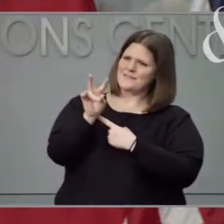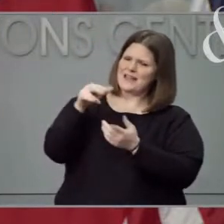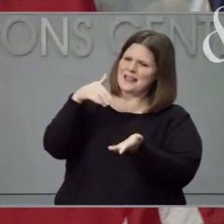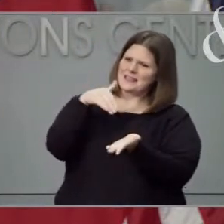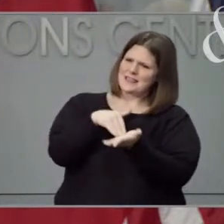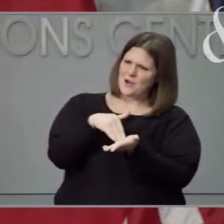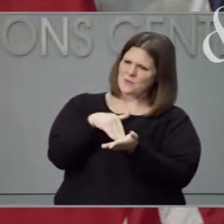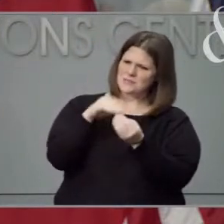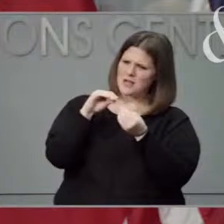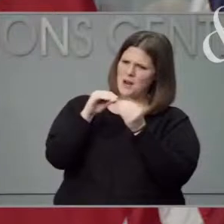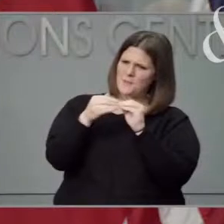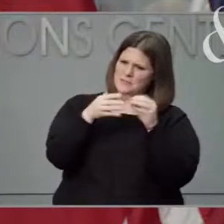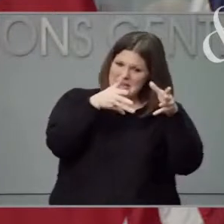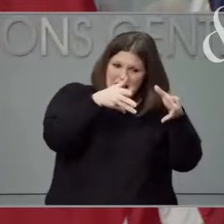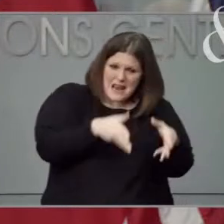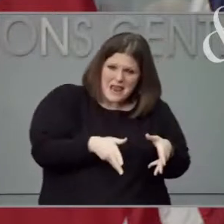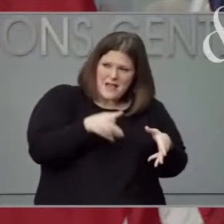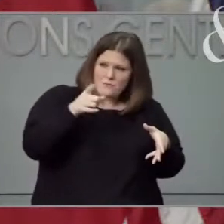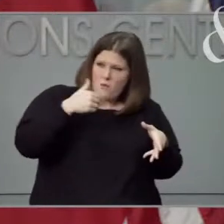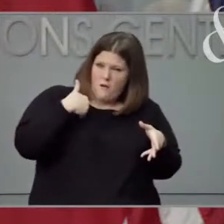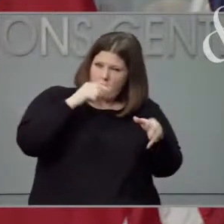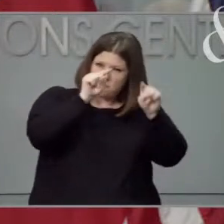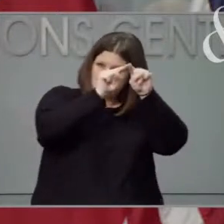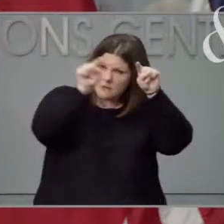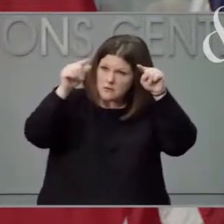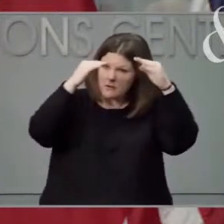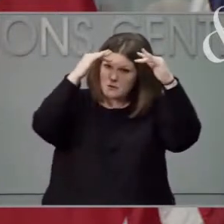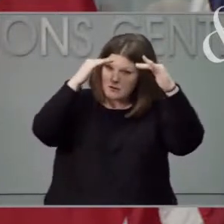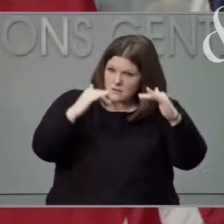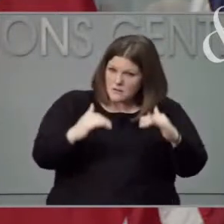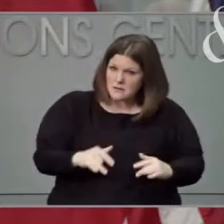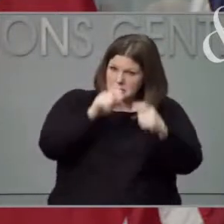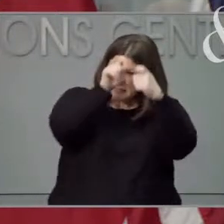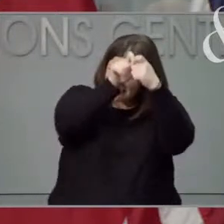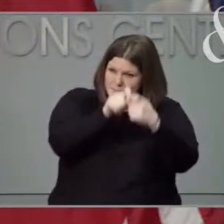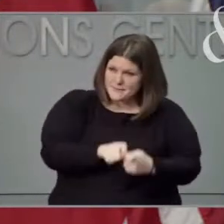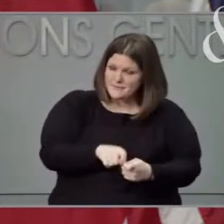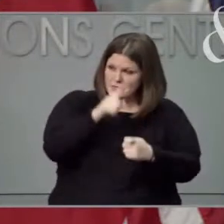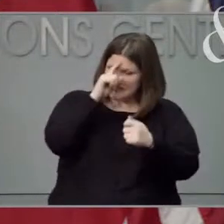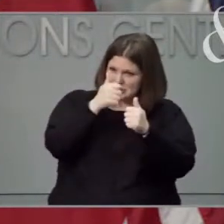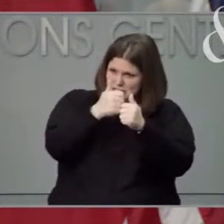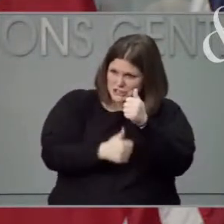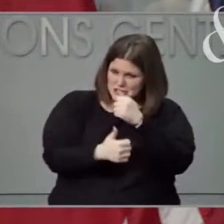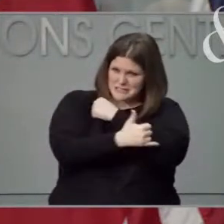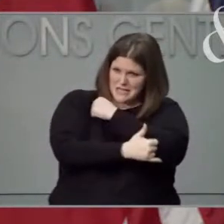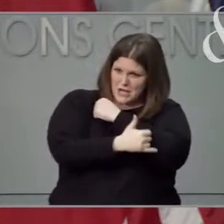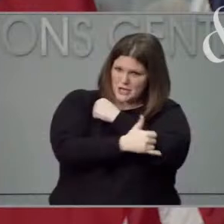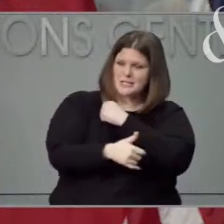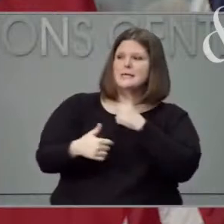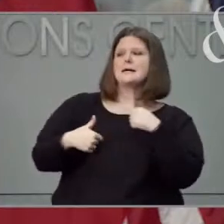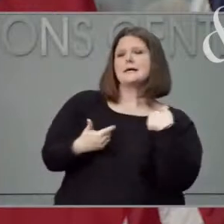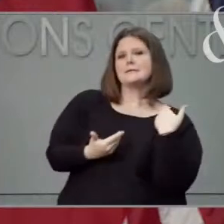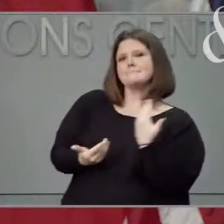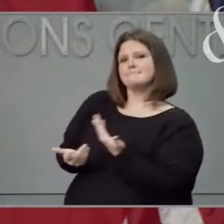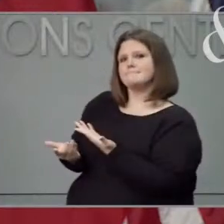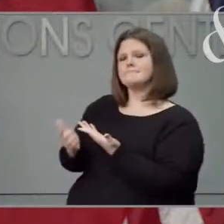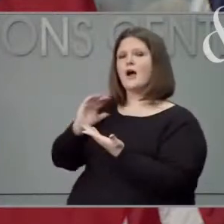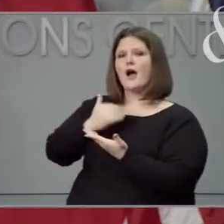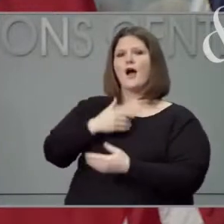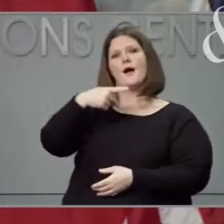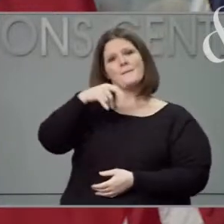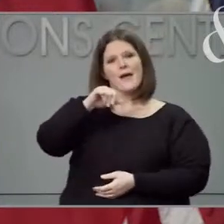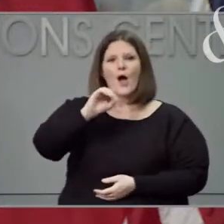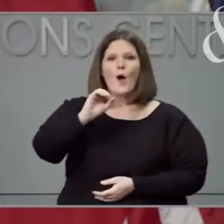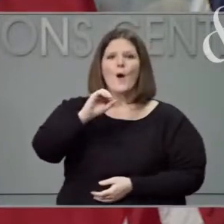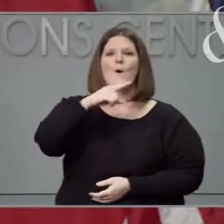117,000 outstanding absentee by mail ballots? Thanks. So I will refer that to our PIO. He